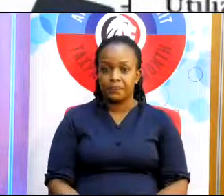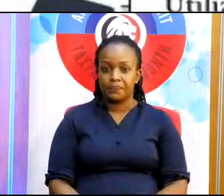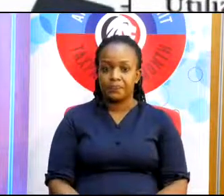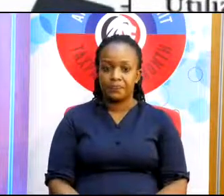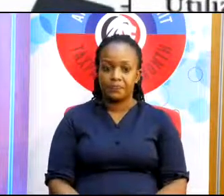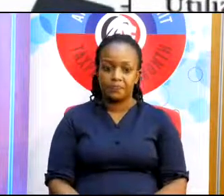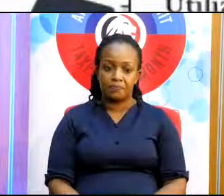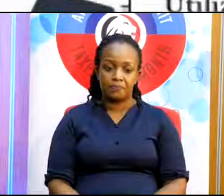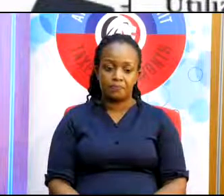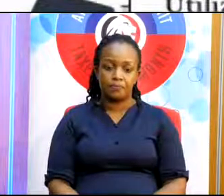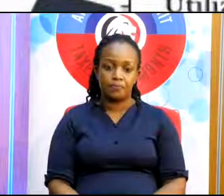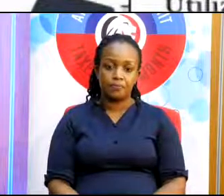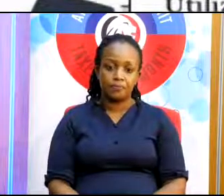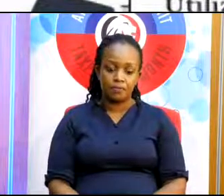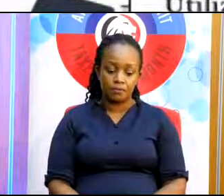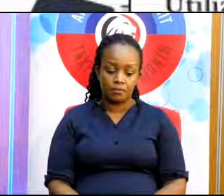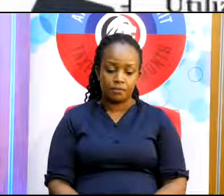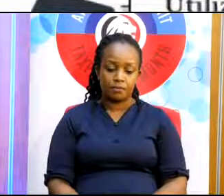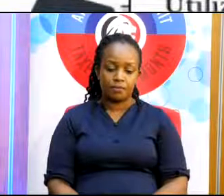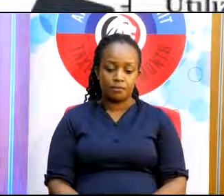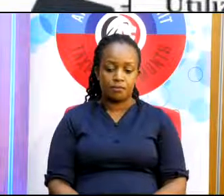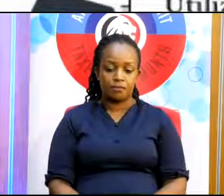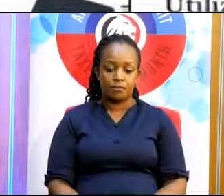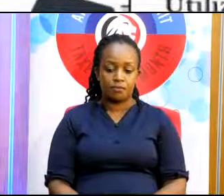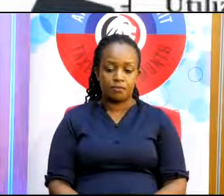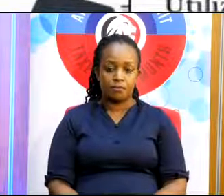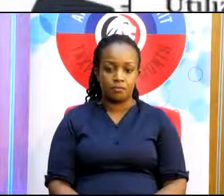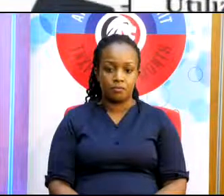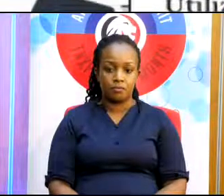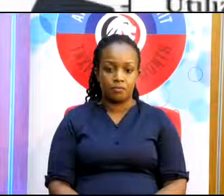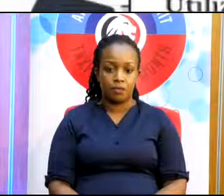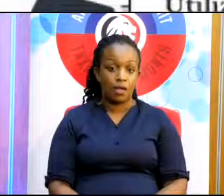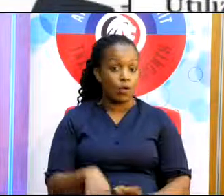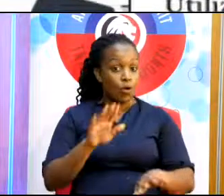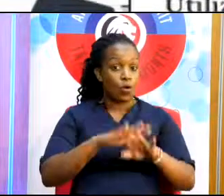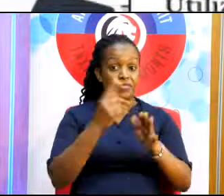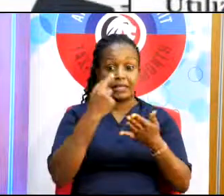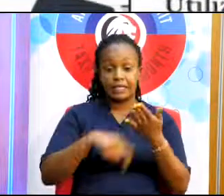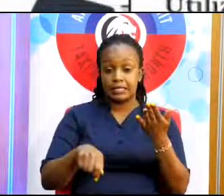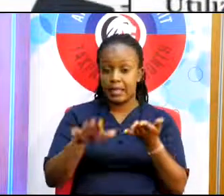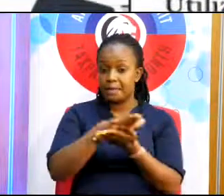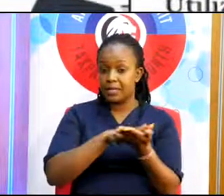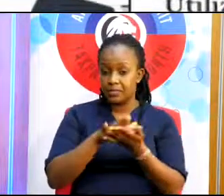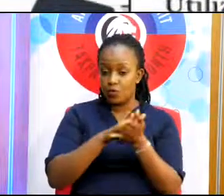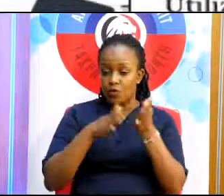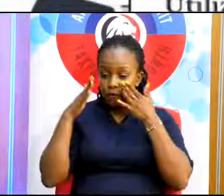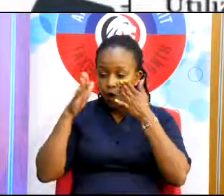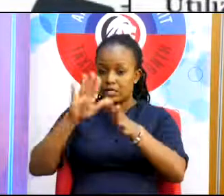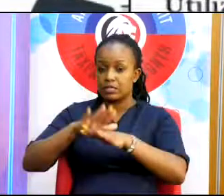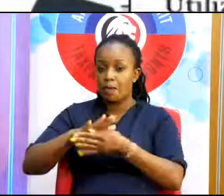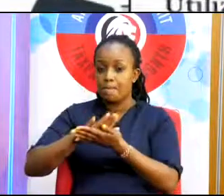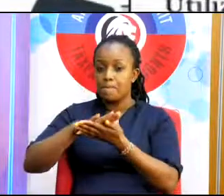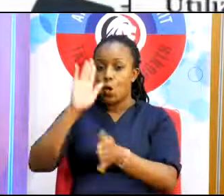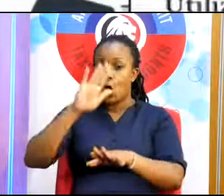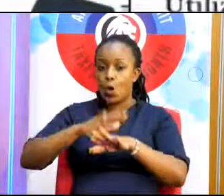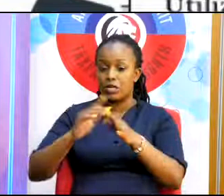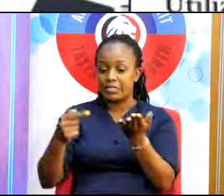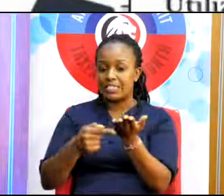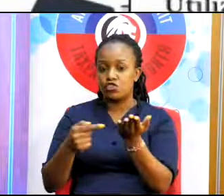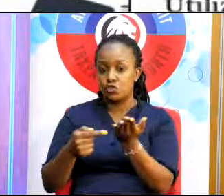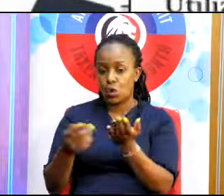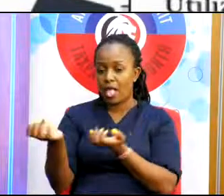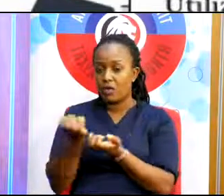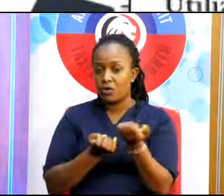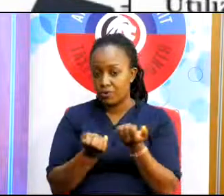But in terms of growing our tax base, we focused so much on the digital economy, and we